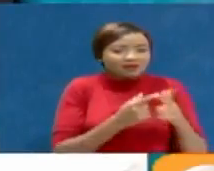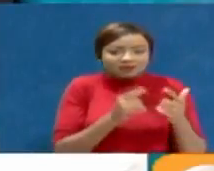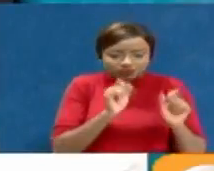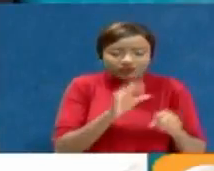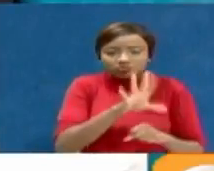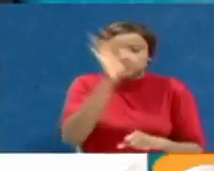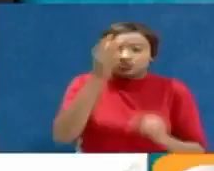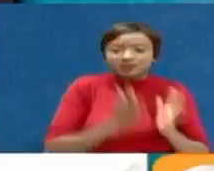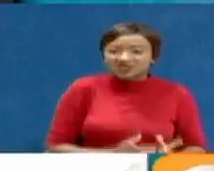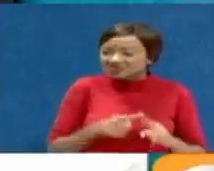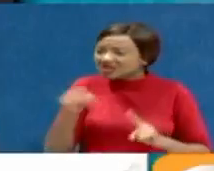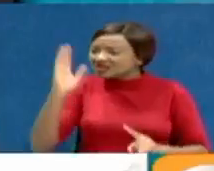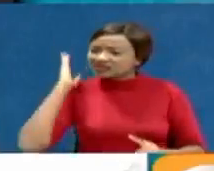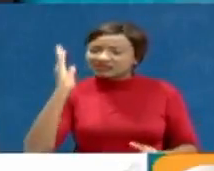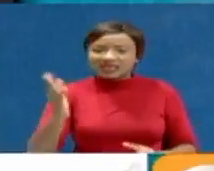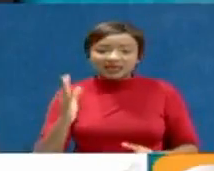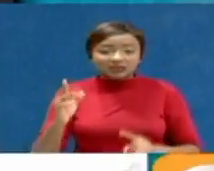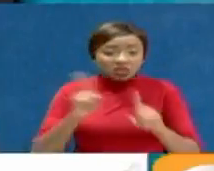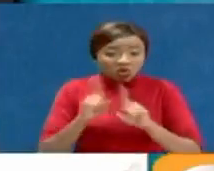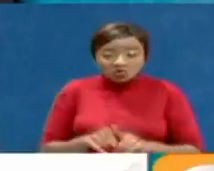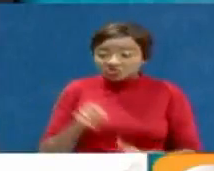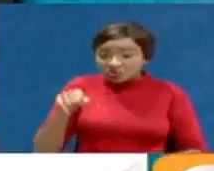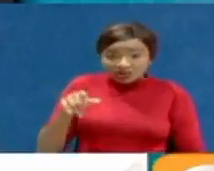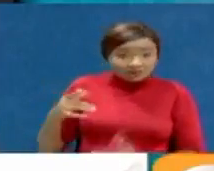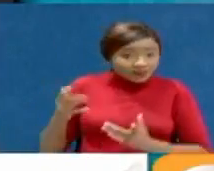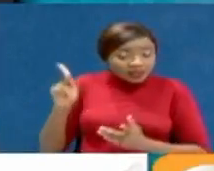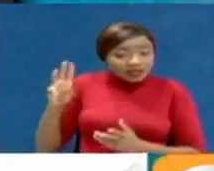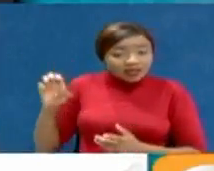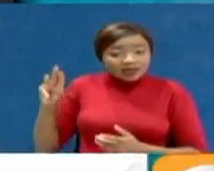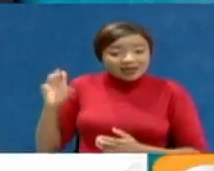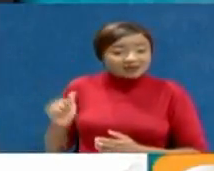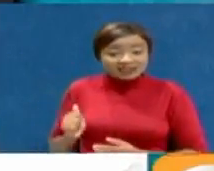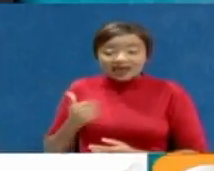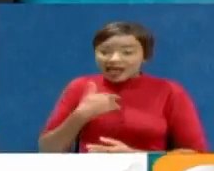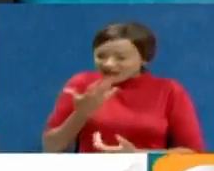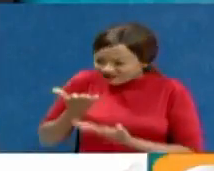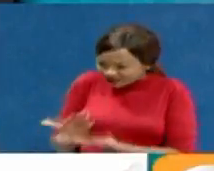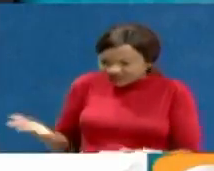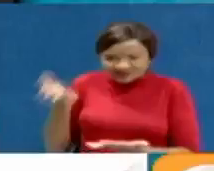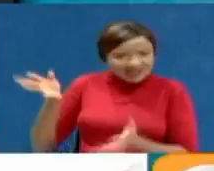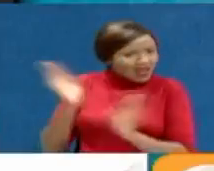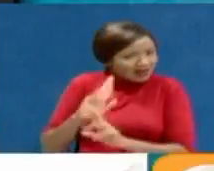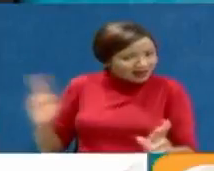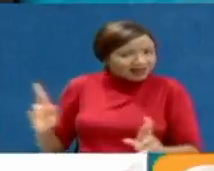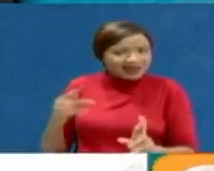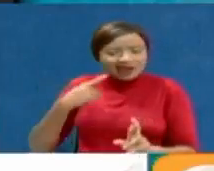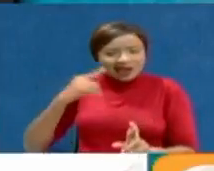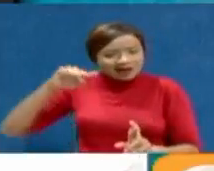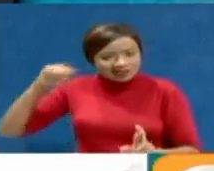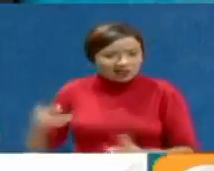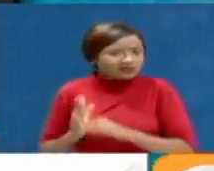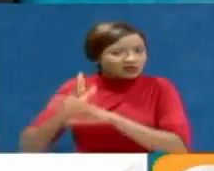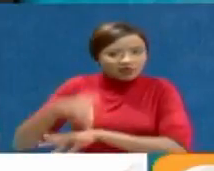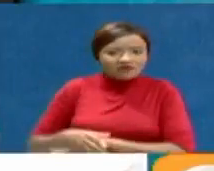of the procurement, the authority already had stocks of up to 160,000 kits, while more than 200,000 more were expected